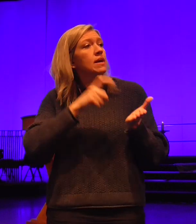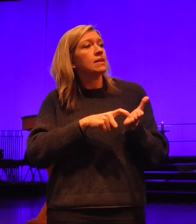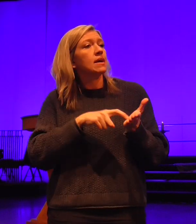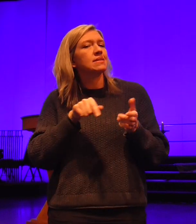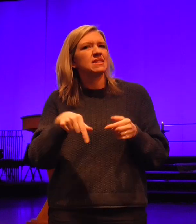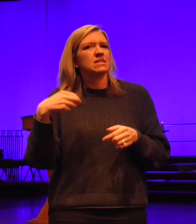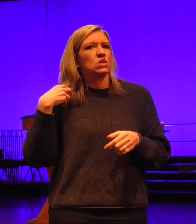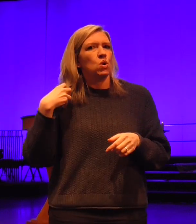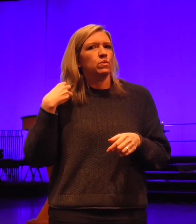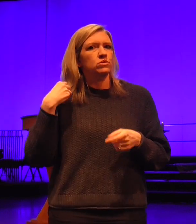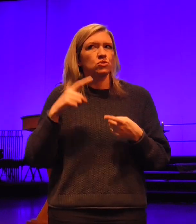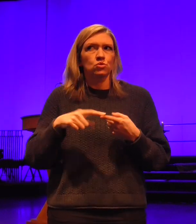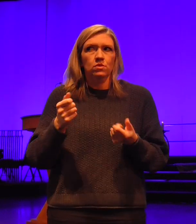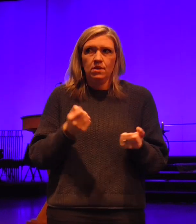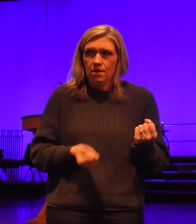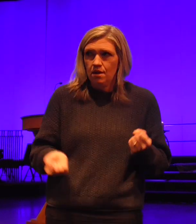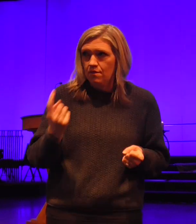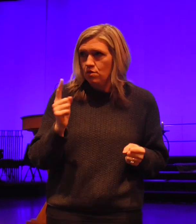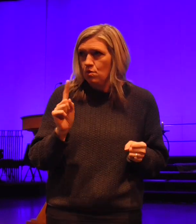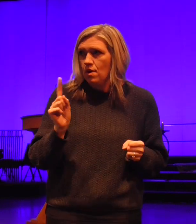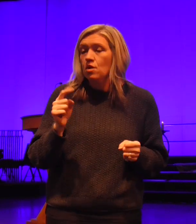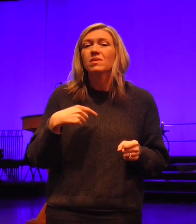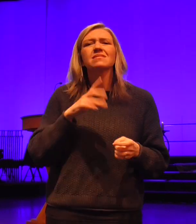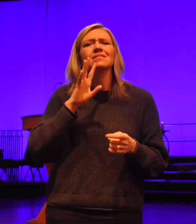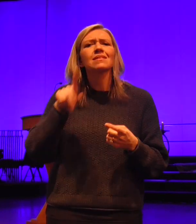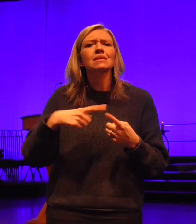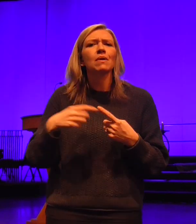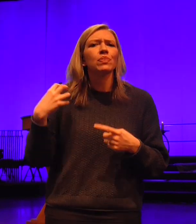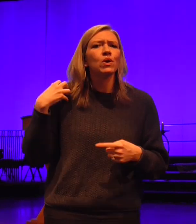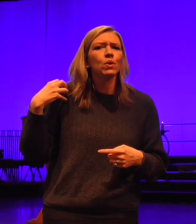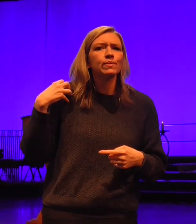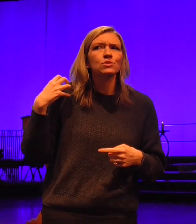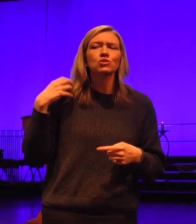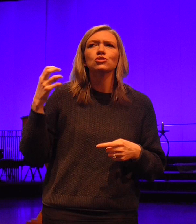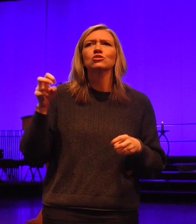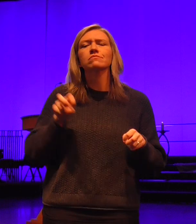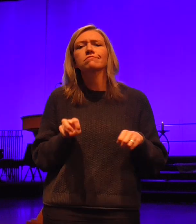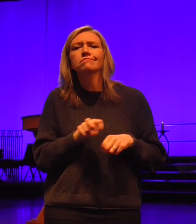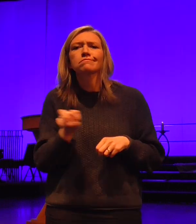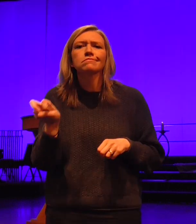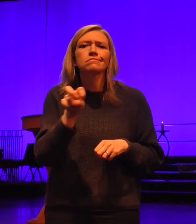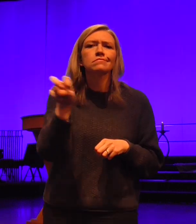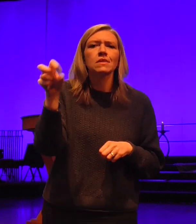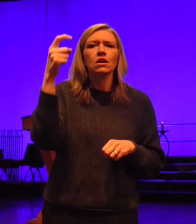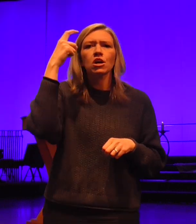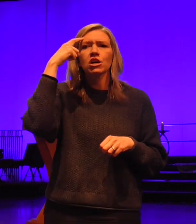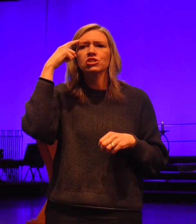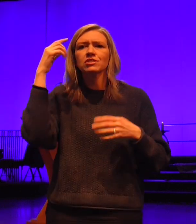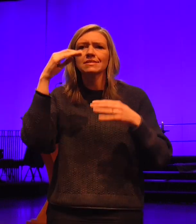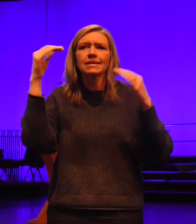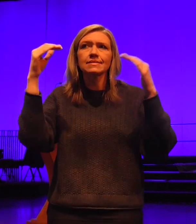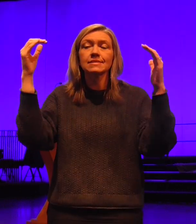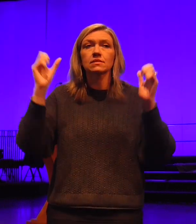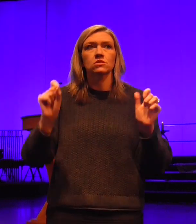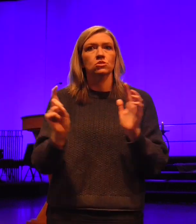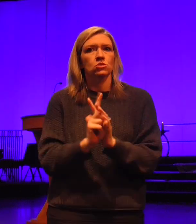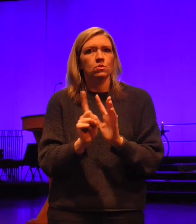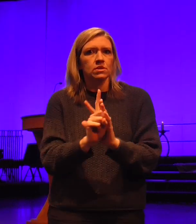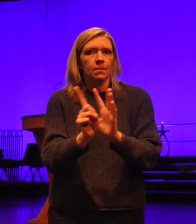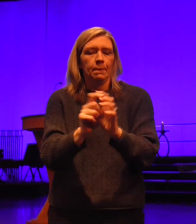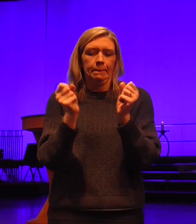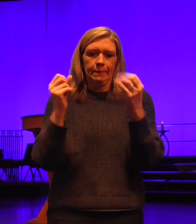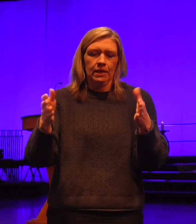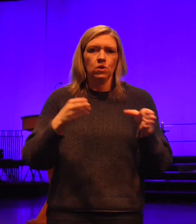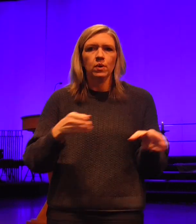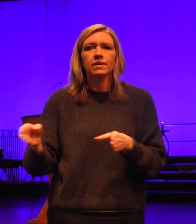to everywhere. When we talked about the coach, right, and the moving through consciousness, and it shows up in so many ways. And so I'm going to